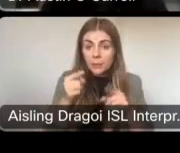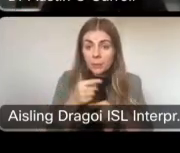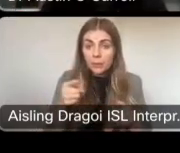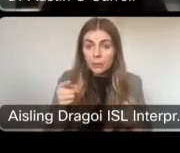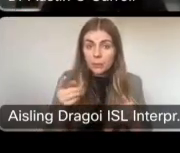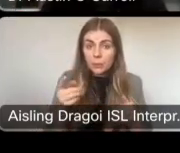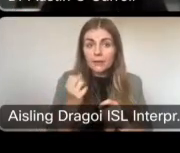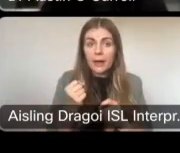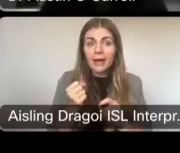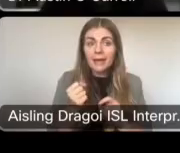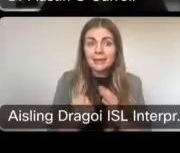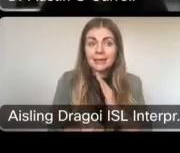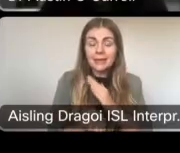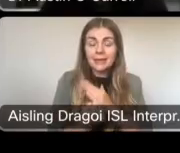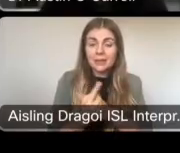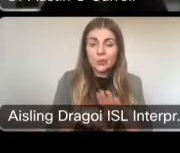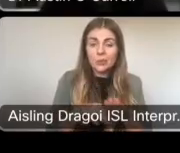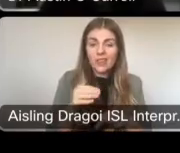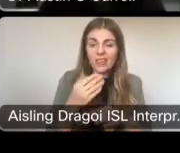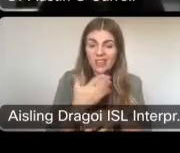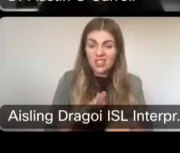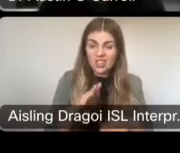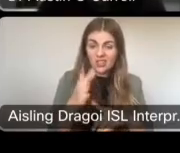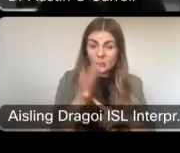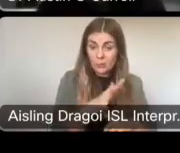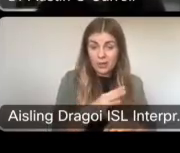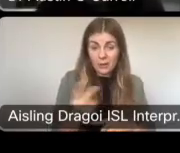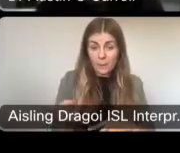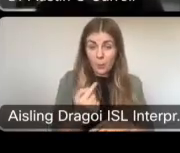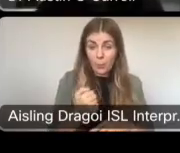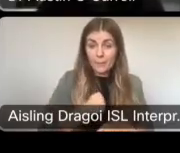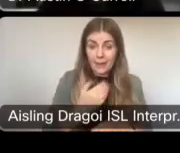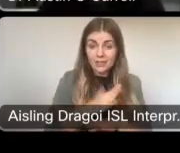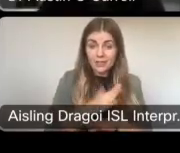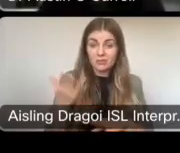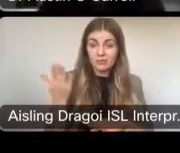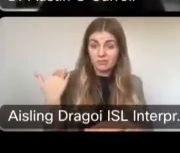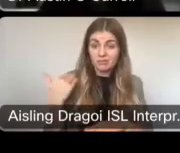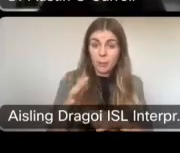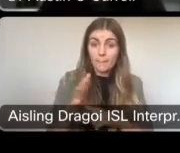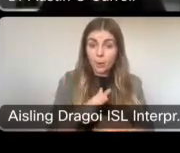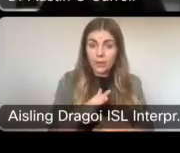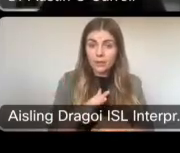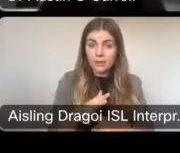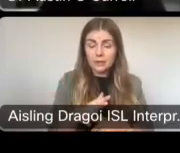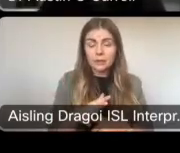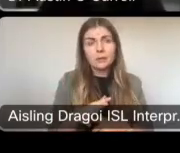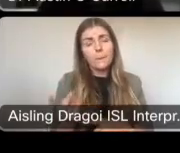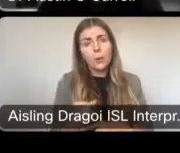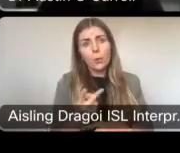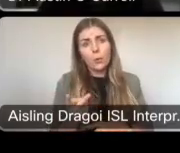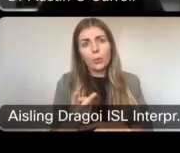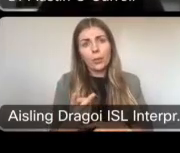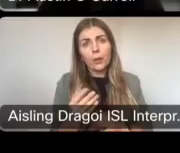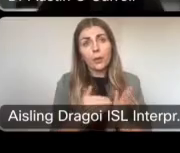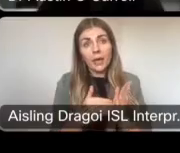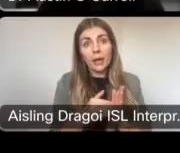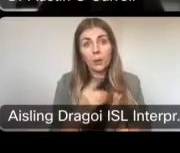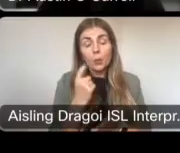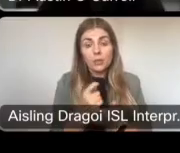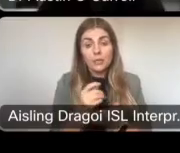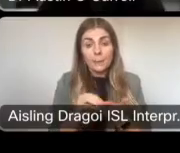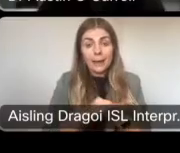who were bullied. I had both my children were bullied. I also, by the way, both my children at one stage I had to talk to about